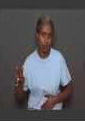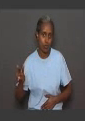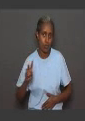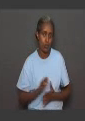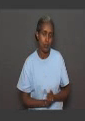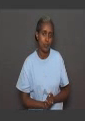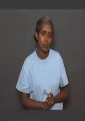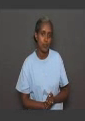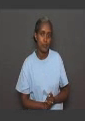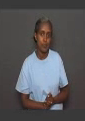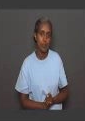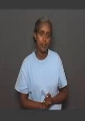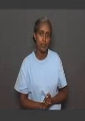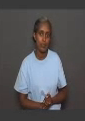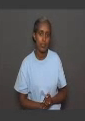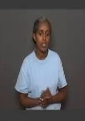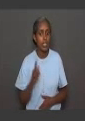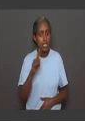equals -2.